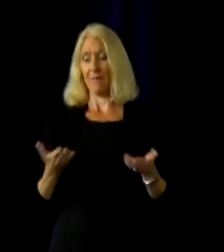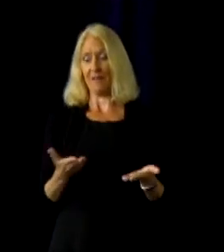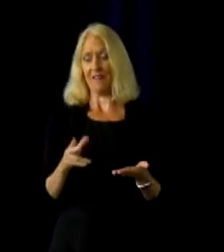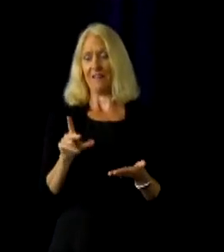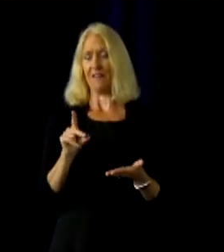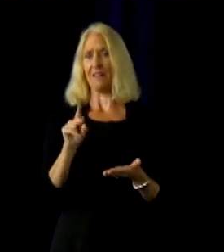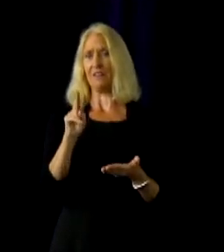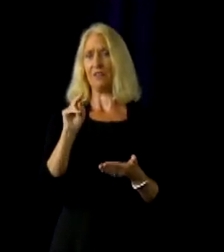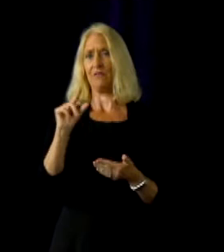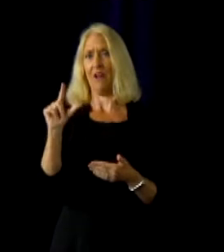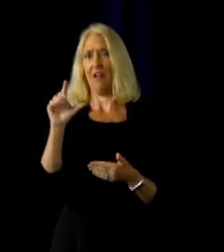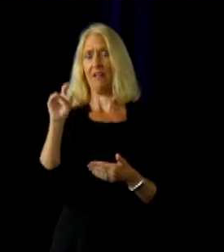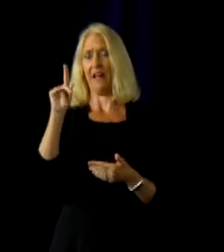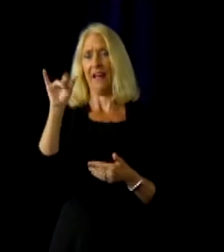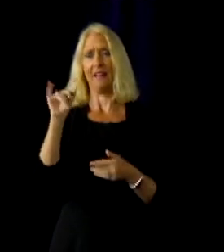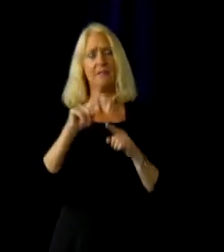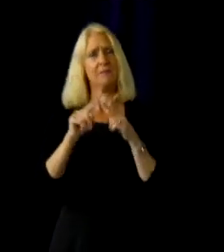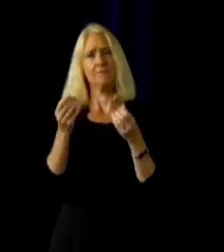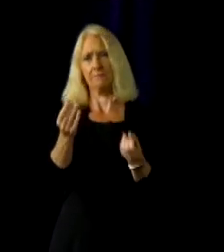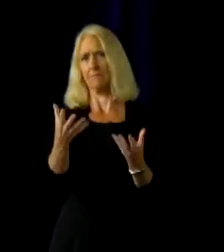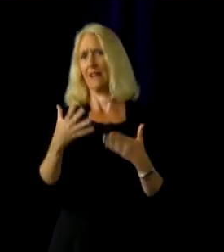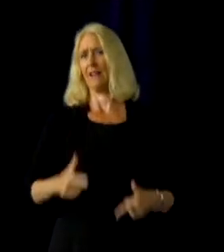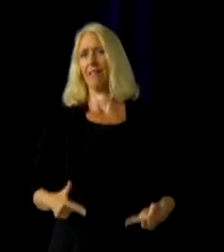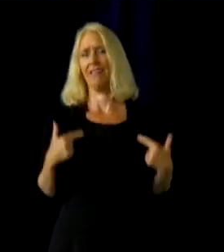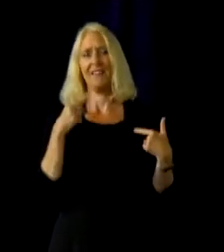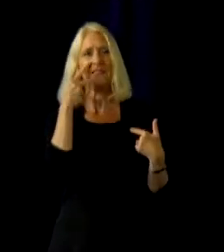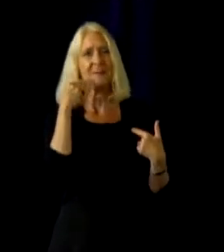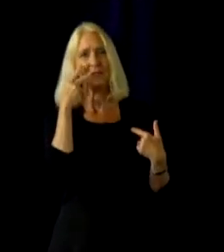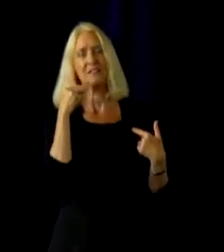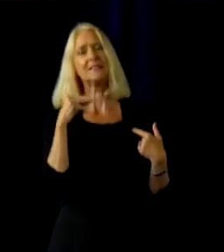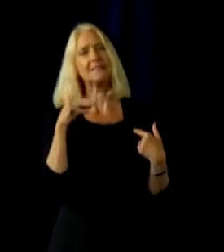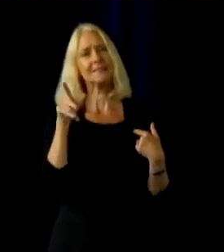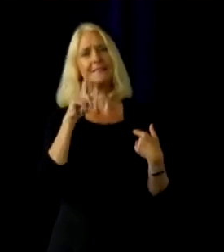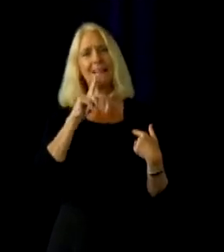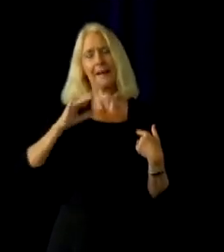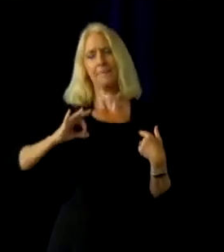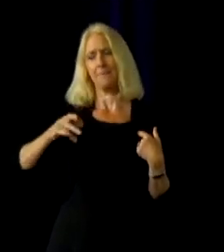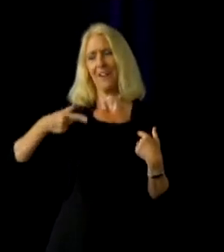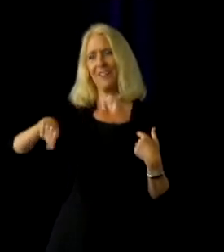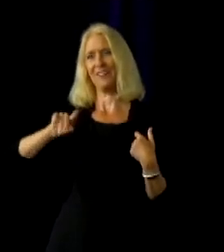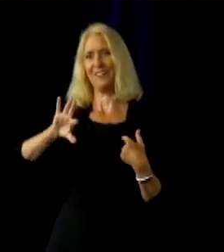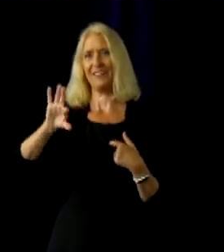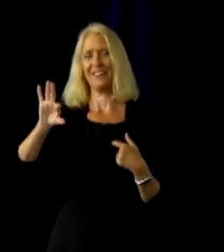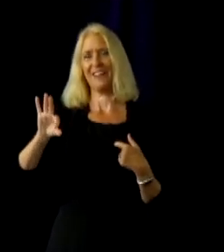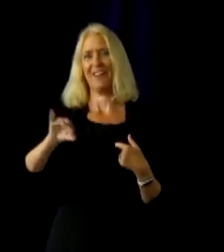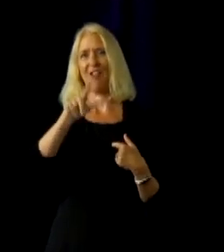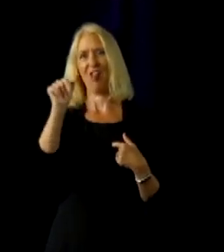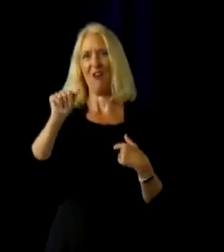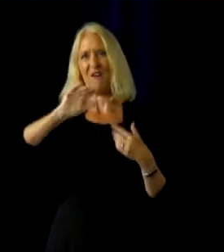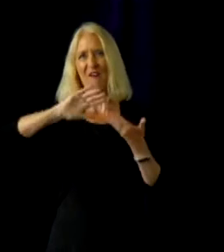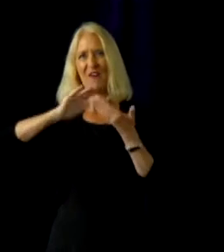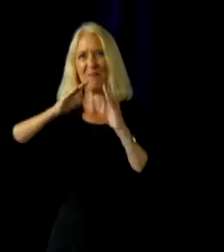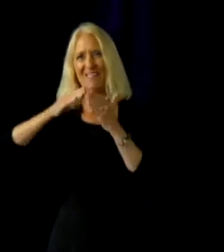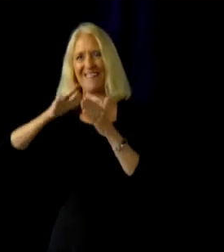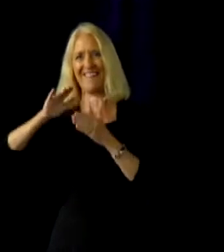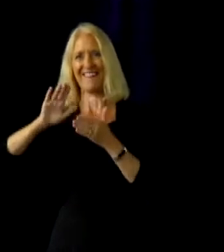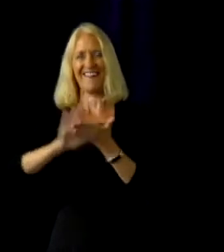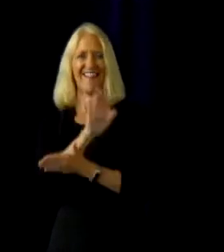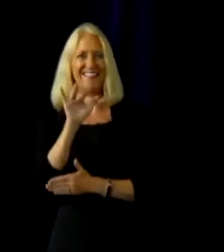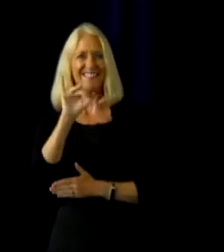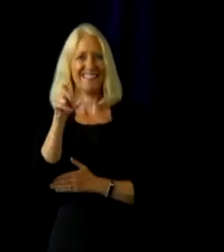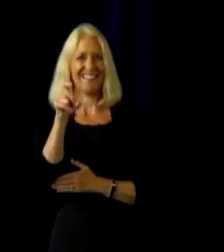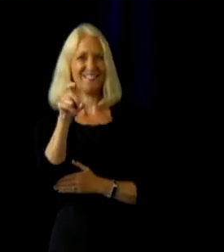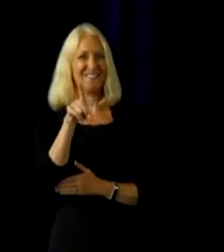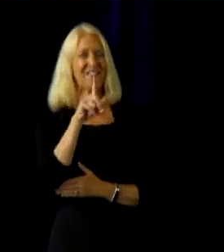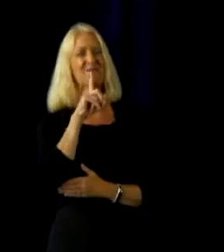had several life experiences, and I attribute that to Florida Community College of Jacksonville. So I'm